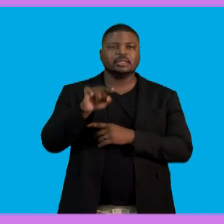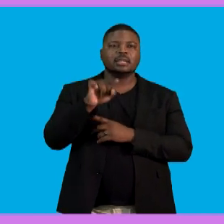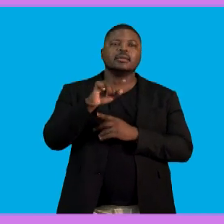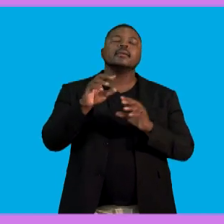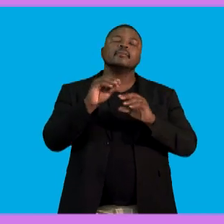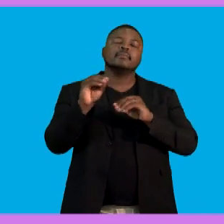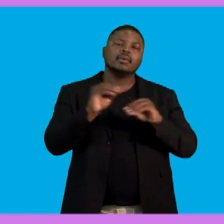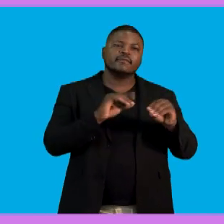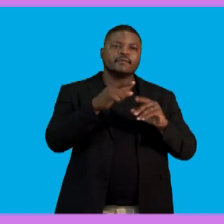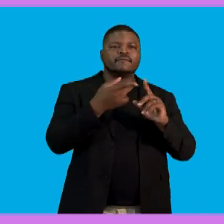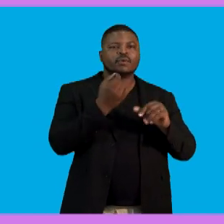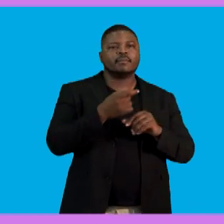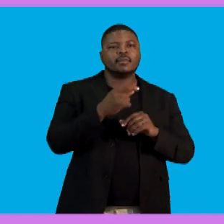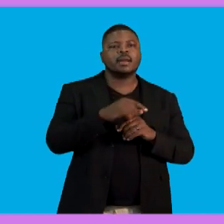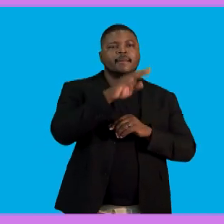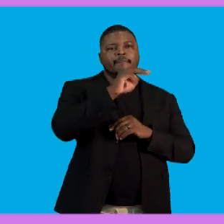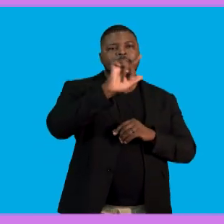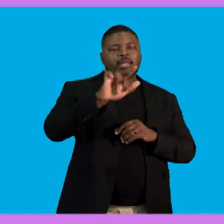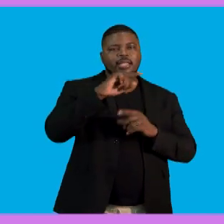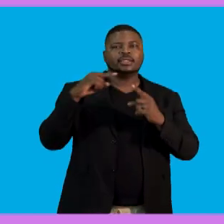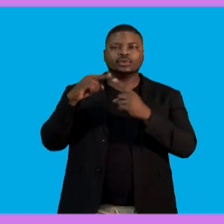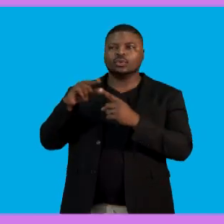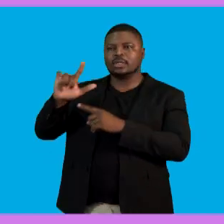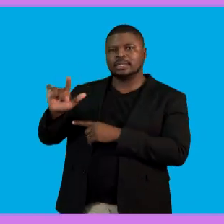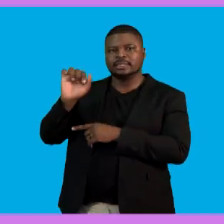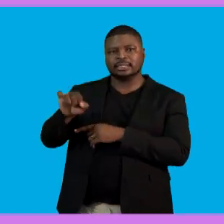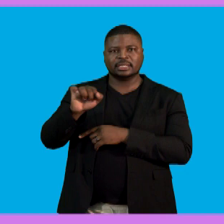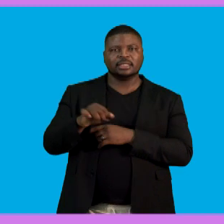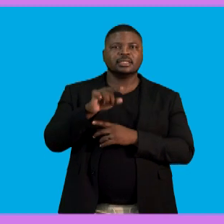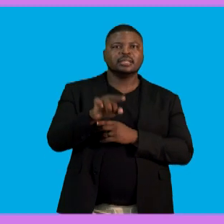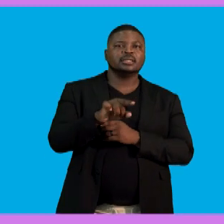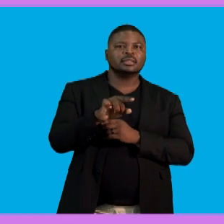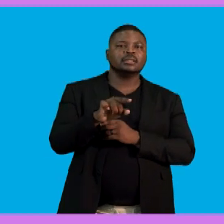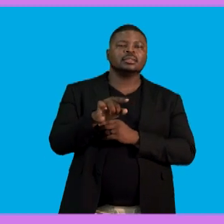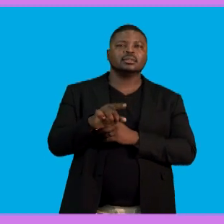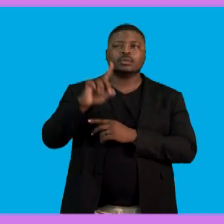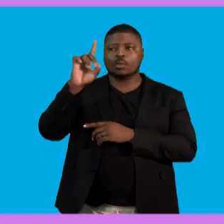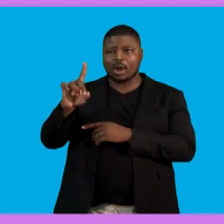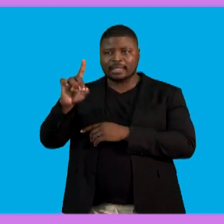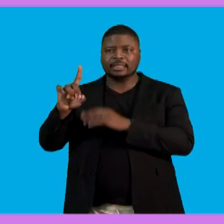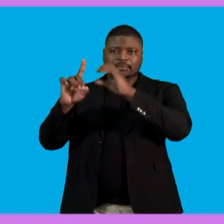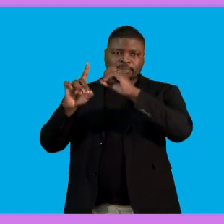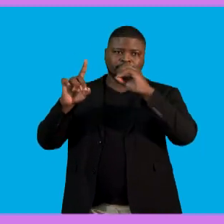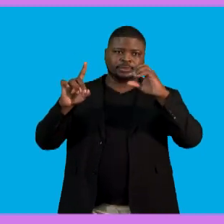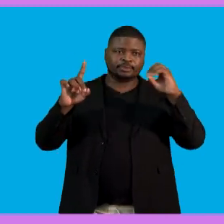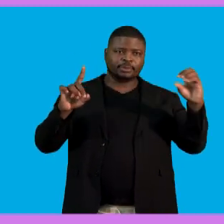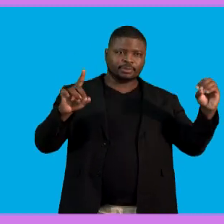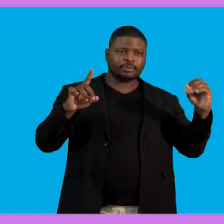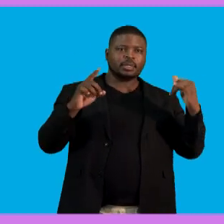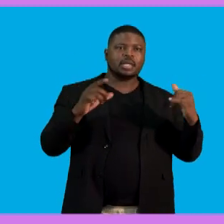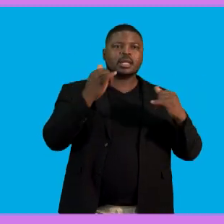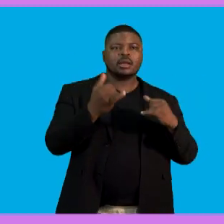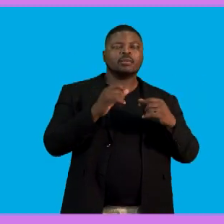liters. We are moving from milli to liter. So you put a 1 and zeros up until where you end. So you are dividing. So you